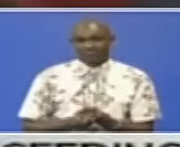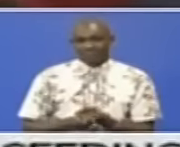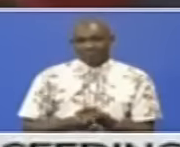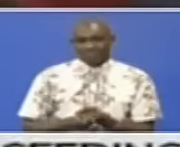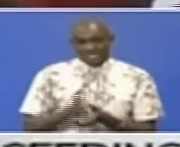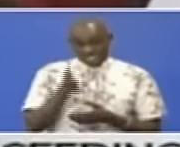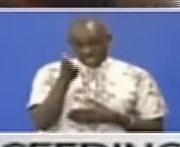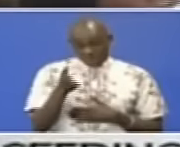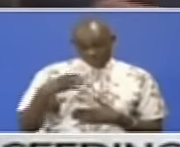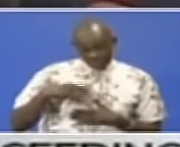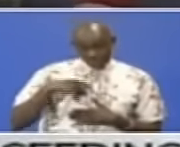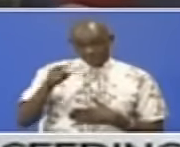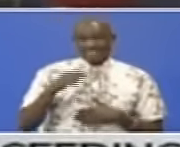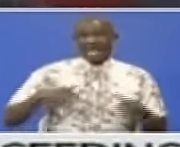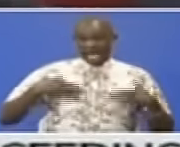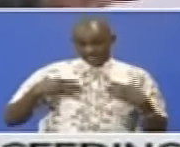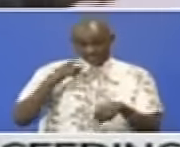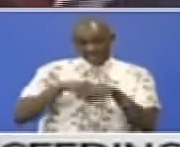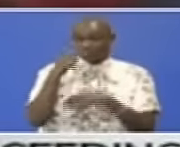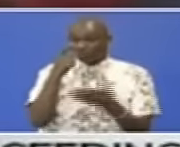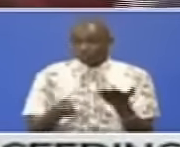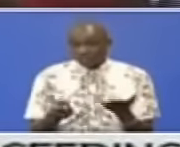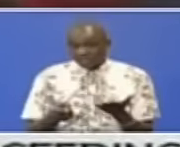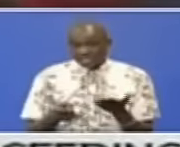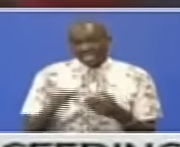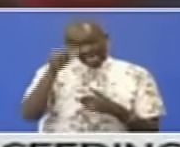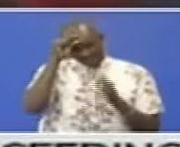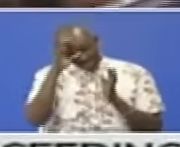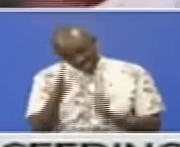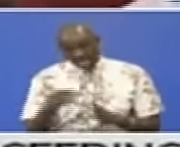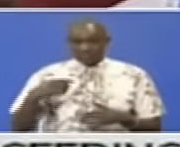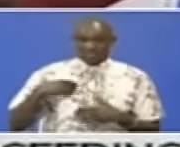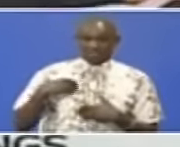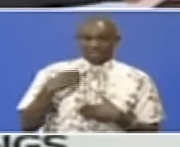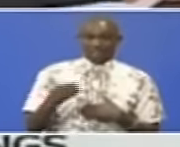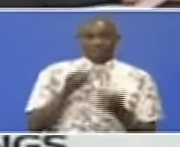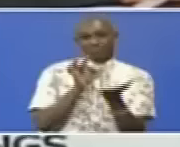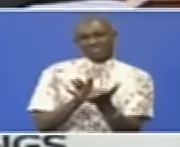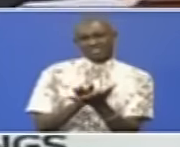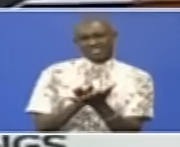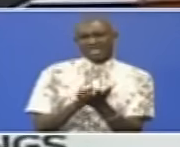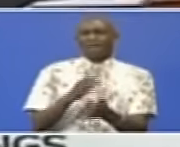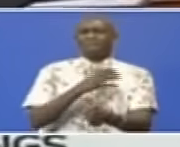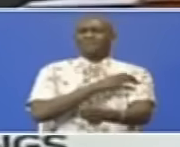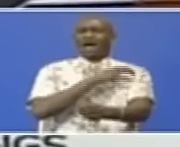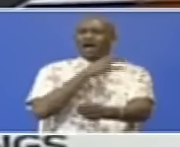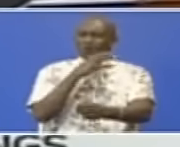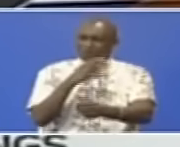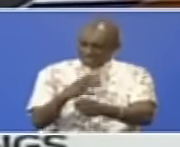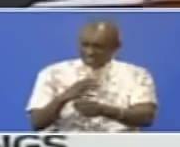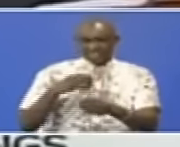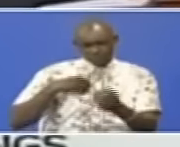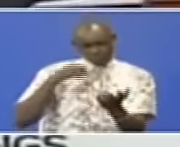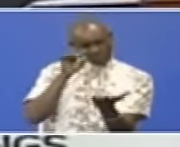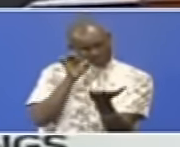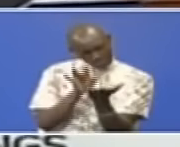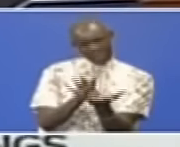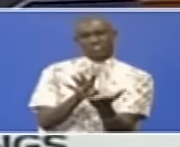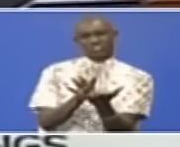Senators would have been very happy if we came and said the governor is guilty, should be impeached. The powers to